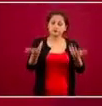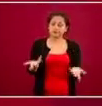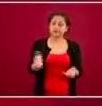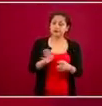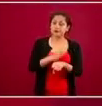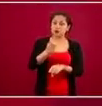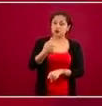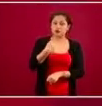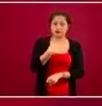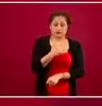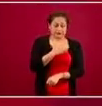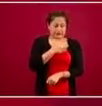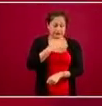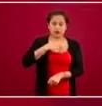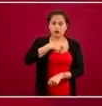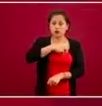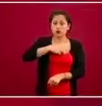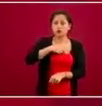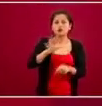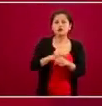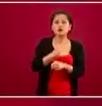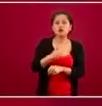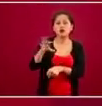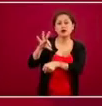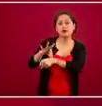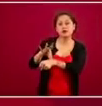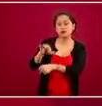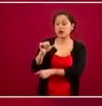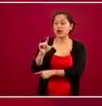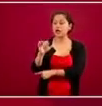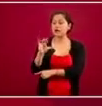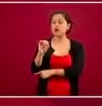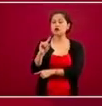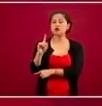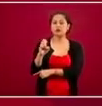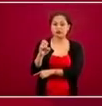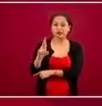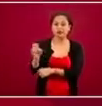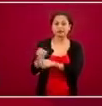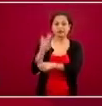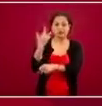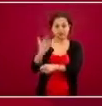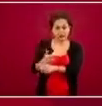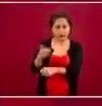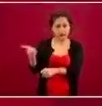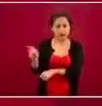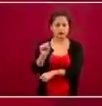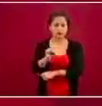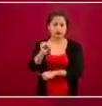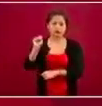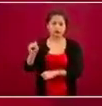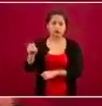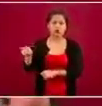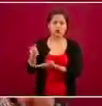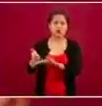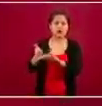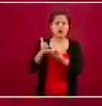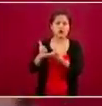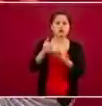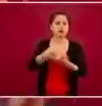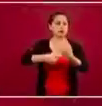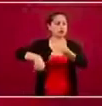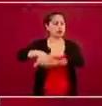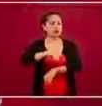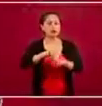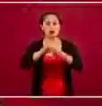So I am very happy to celebrate that Dr. Alcocer, who is a leader in the of